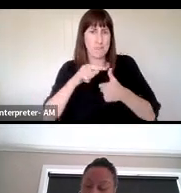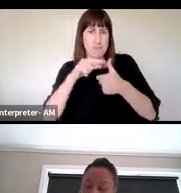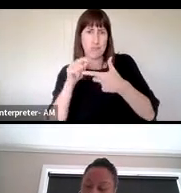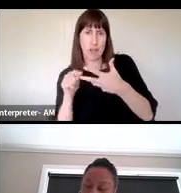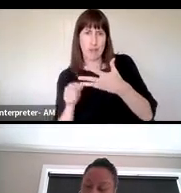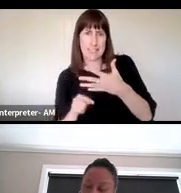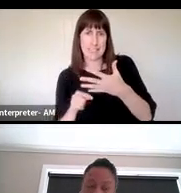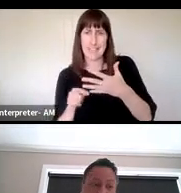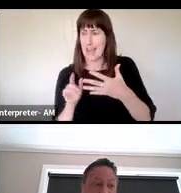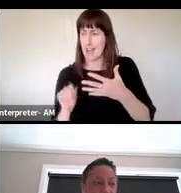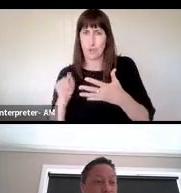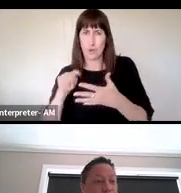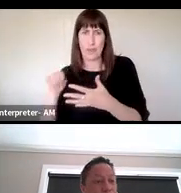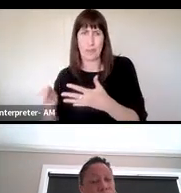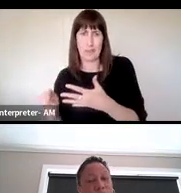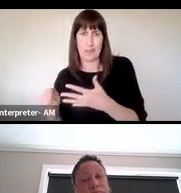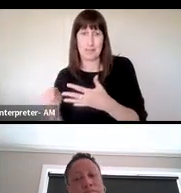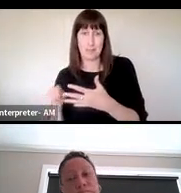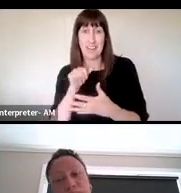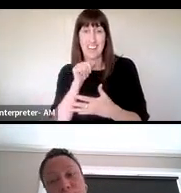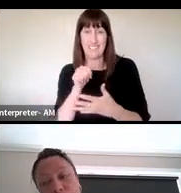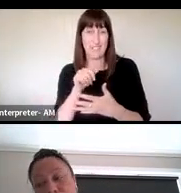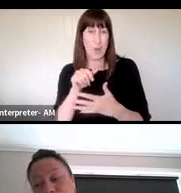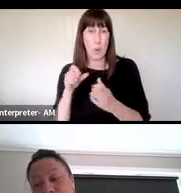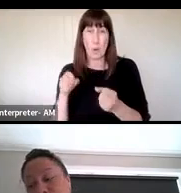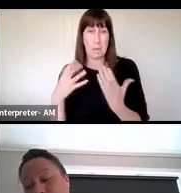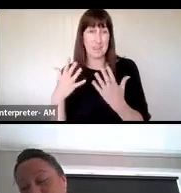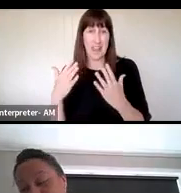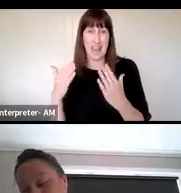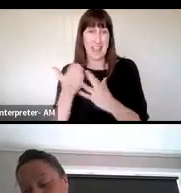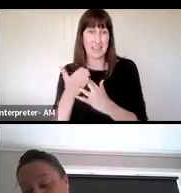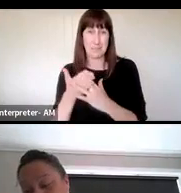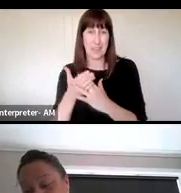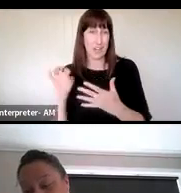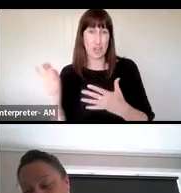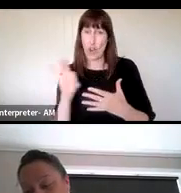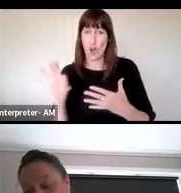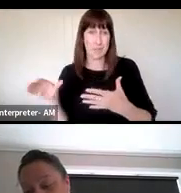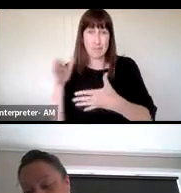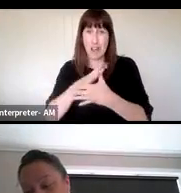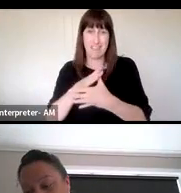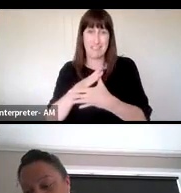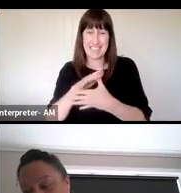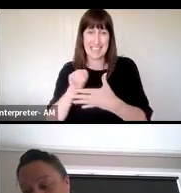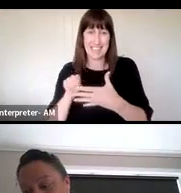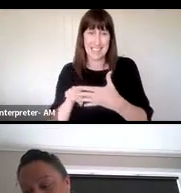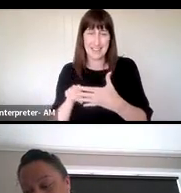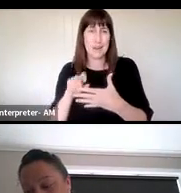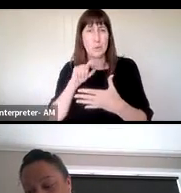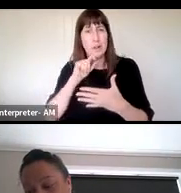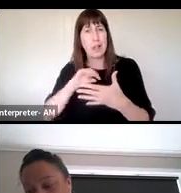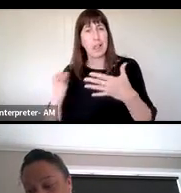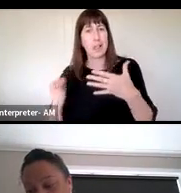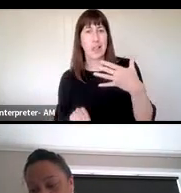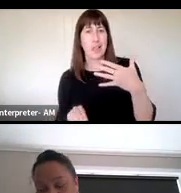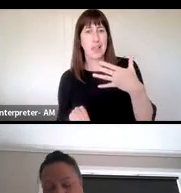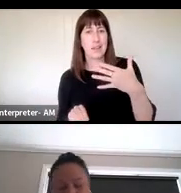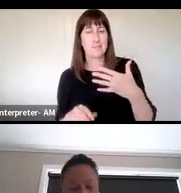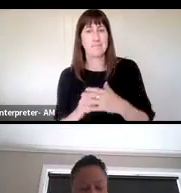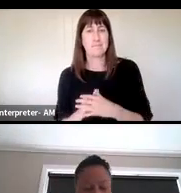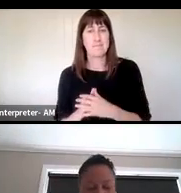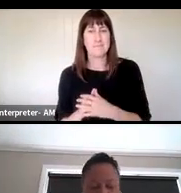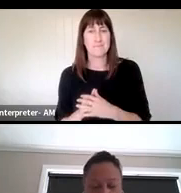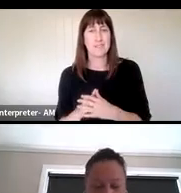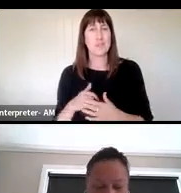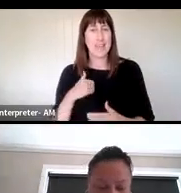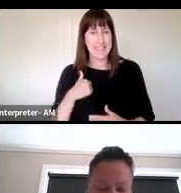what they've been told to meet by the people above them. So sometimes having that they don't just want to know what to do, but